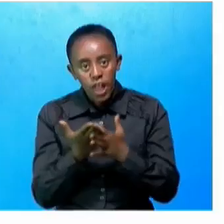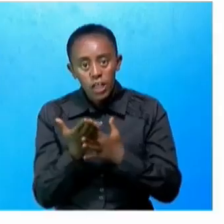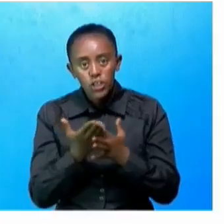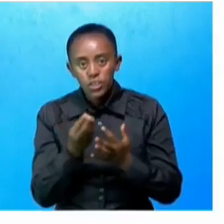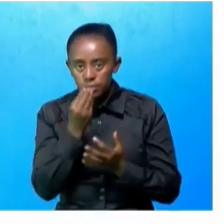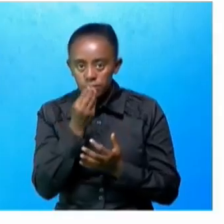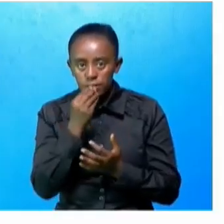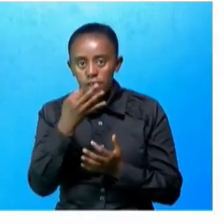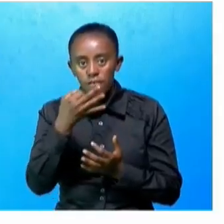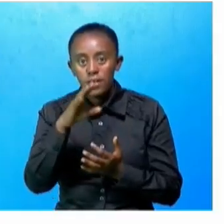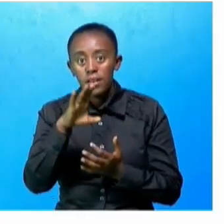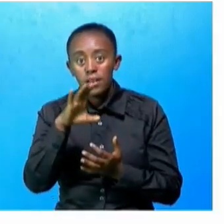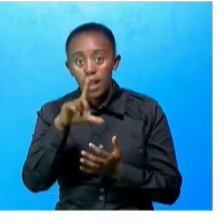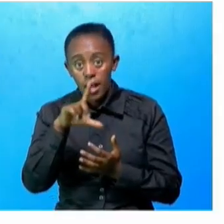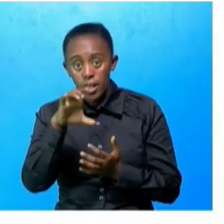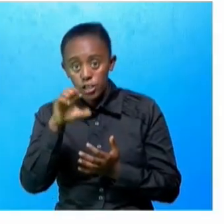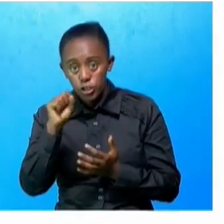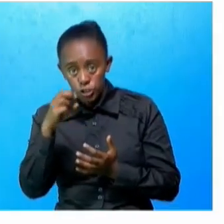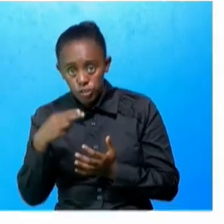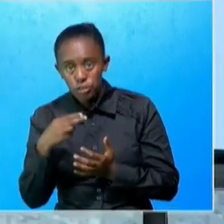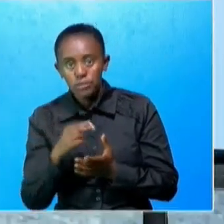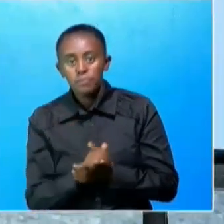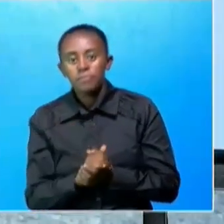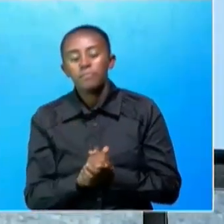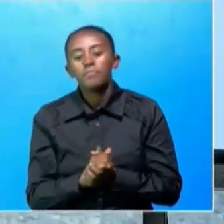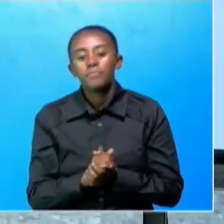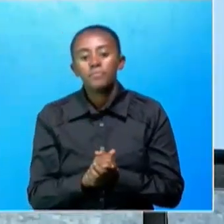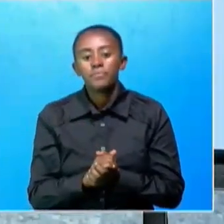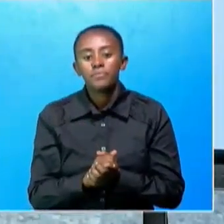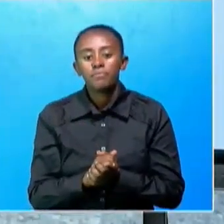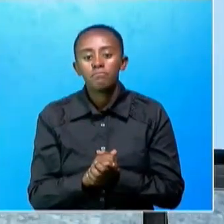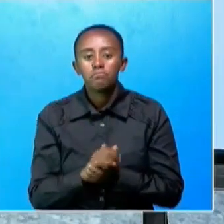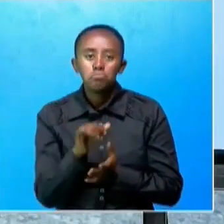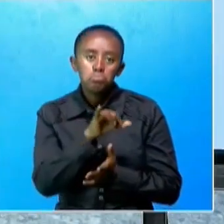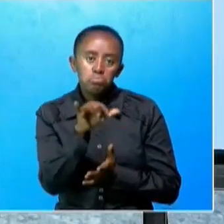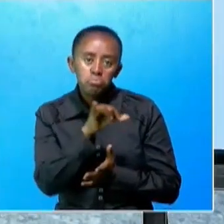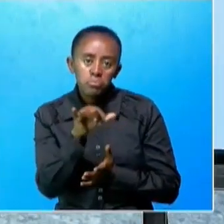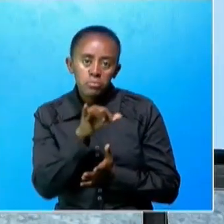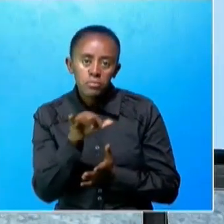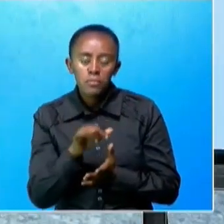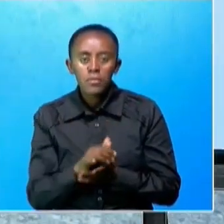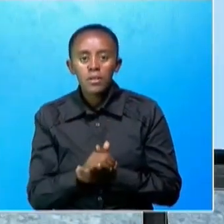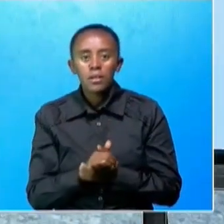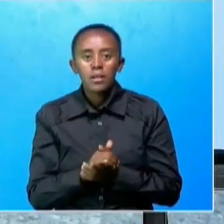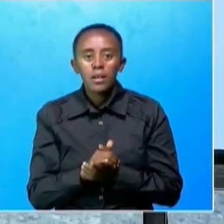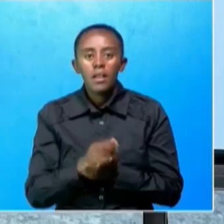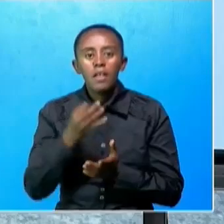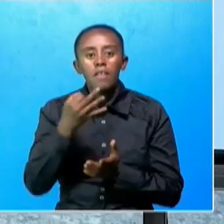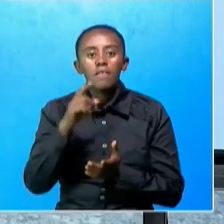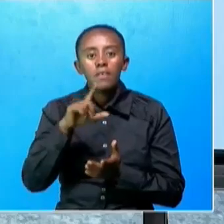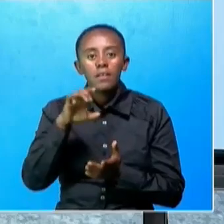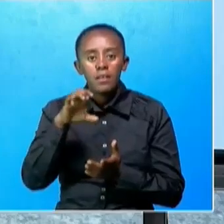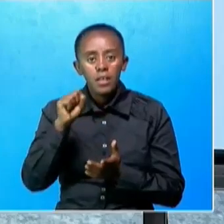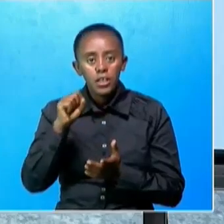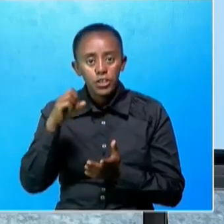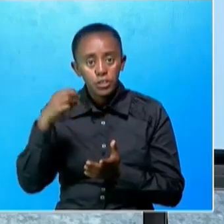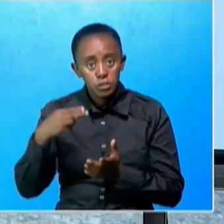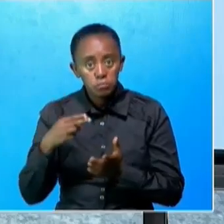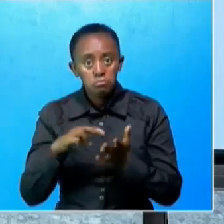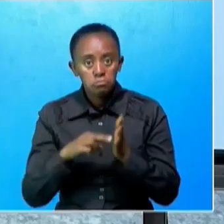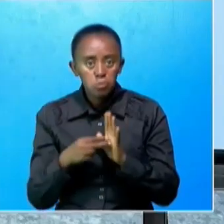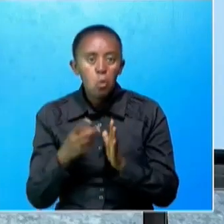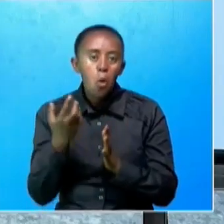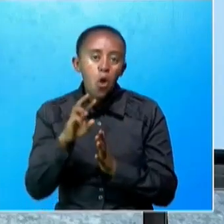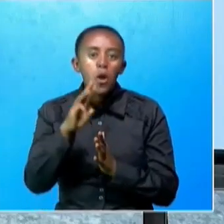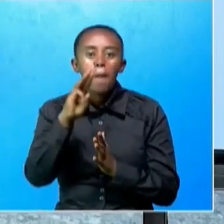Exactly. They are both. They are flesh eaters, meat